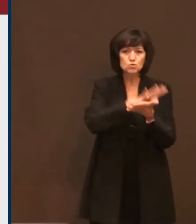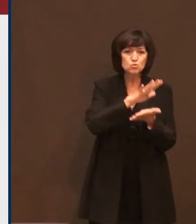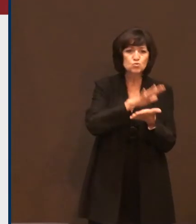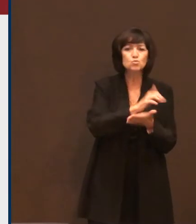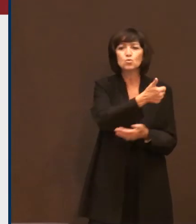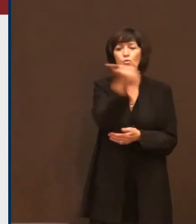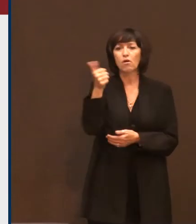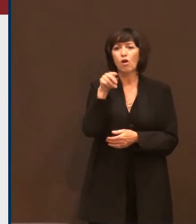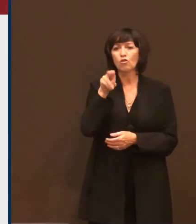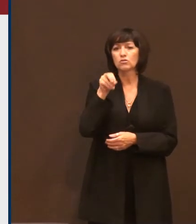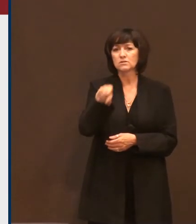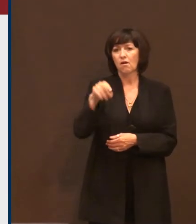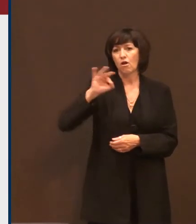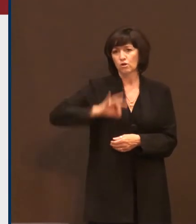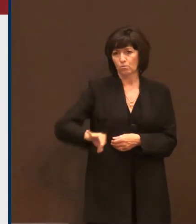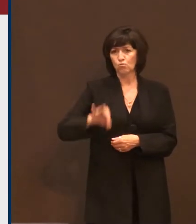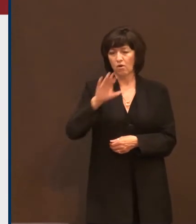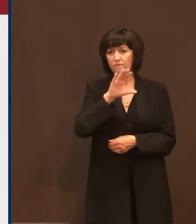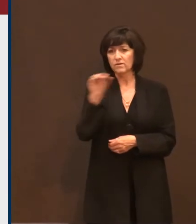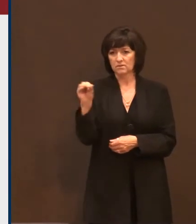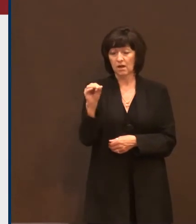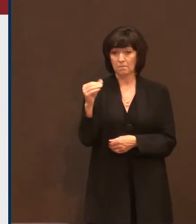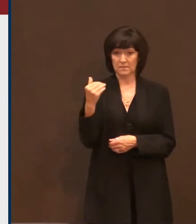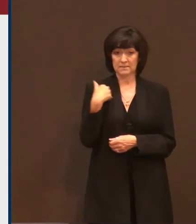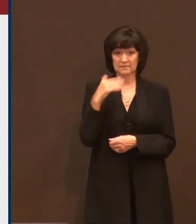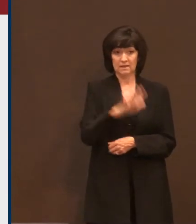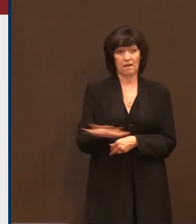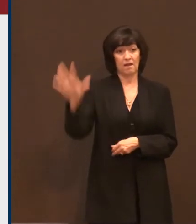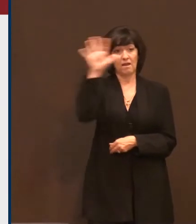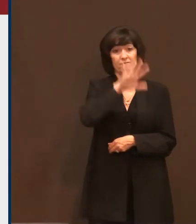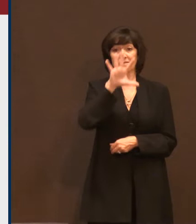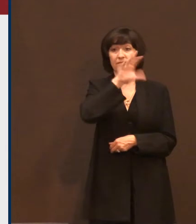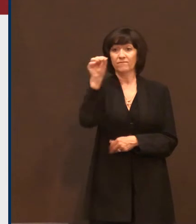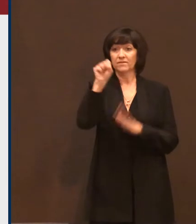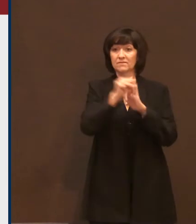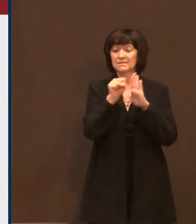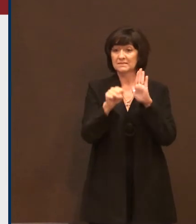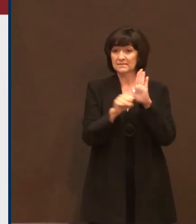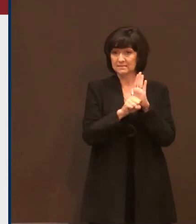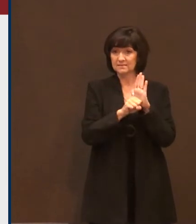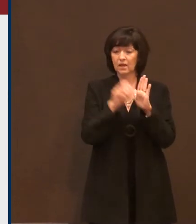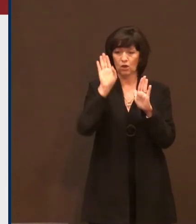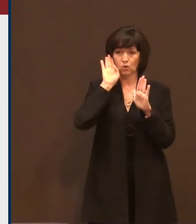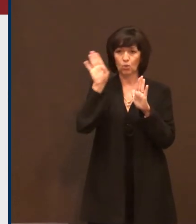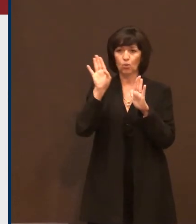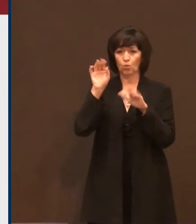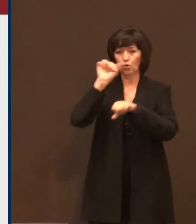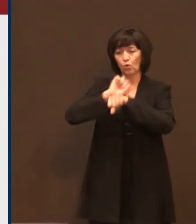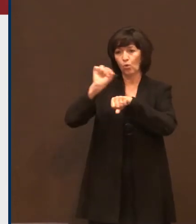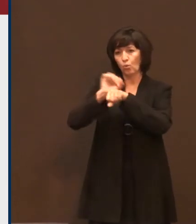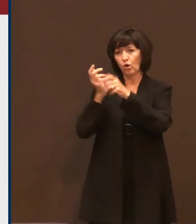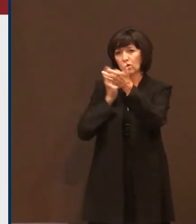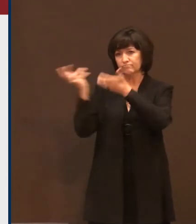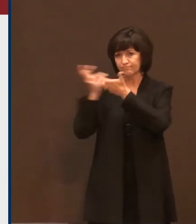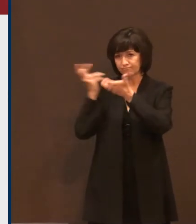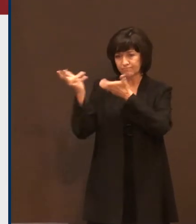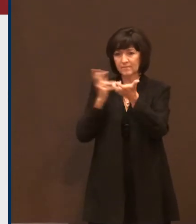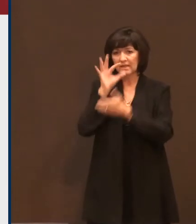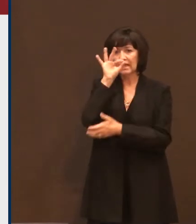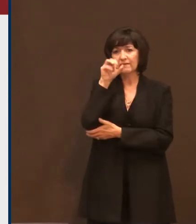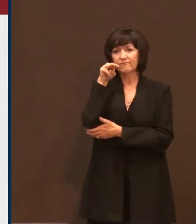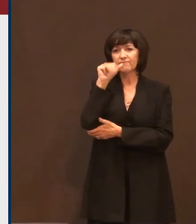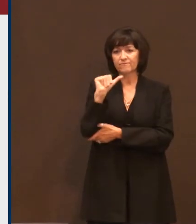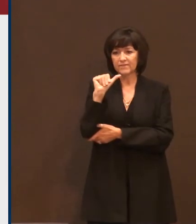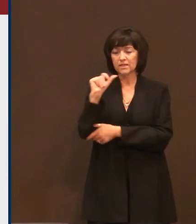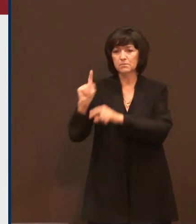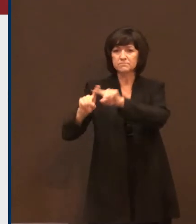nonprofits. So we have 50 states and territories that are now going to be working with their counterparts in each of their FEMA regions to